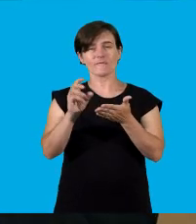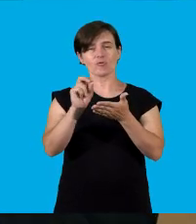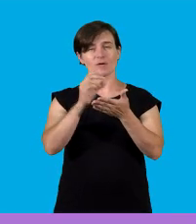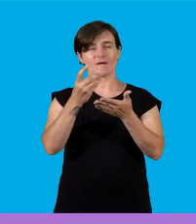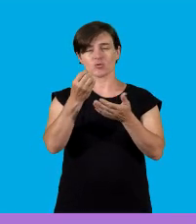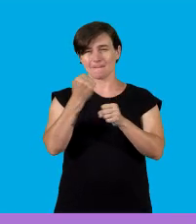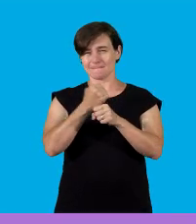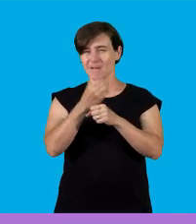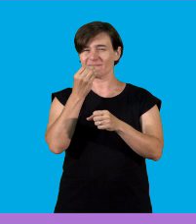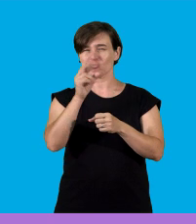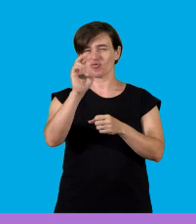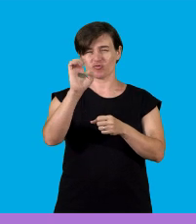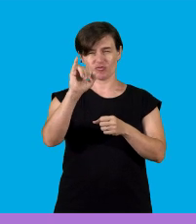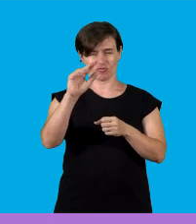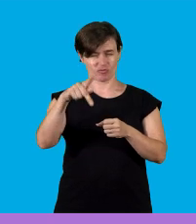a ratio of